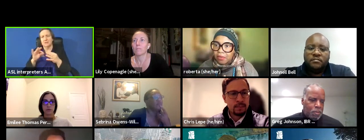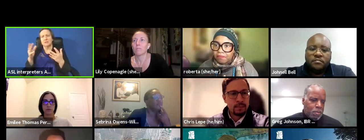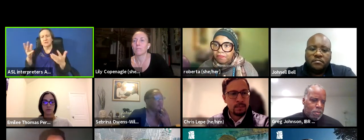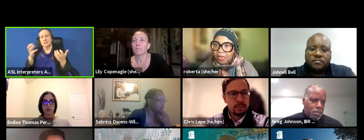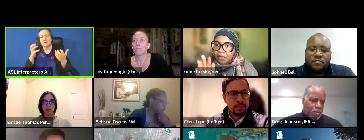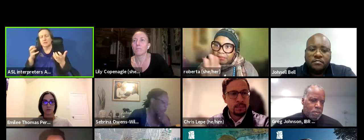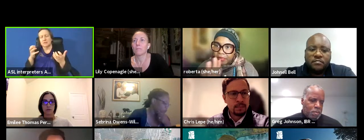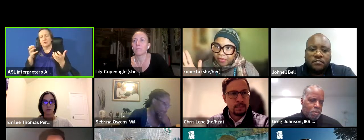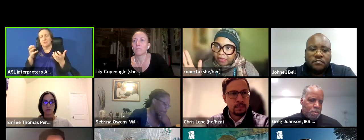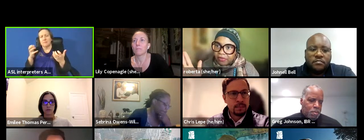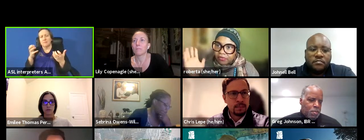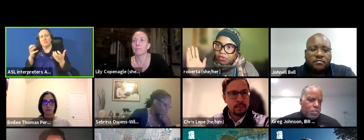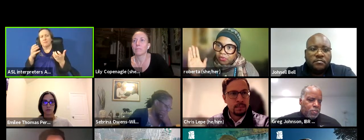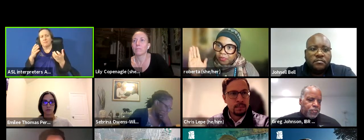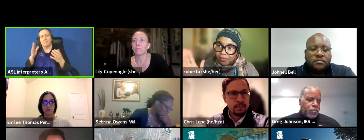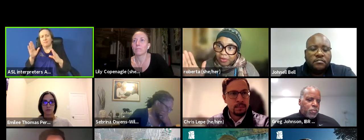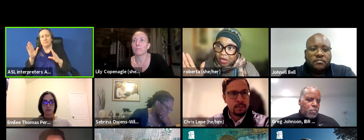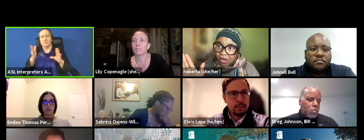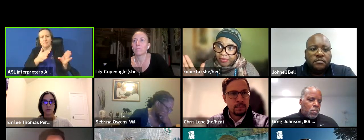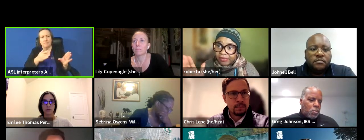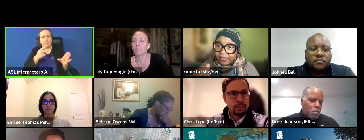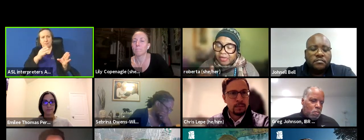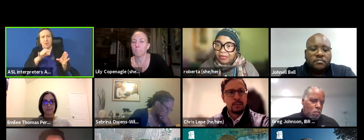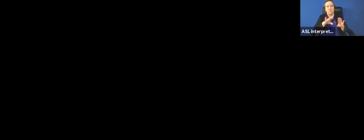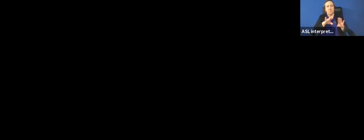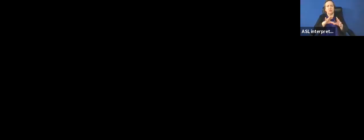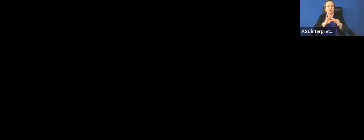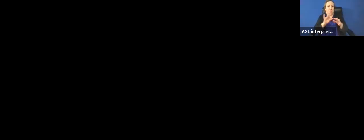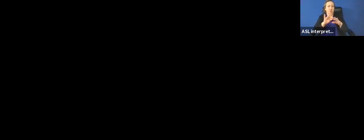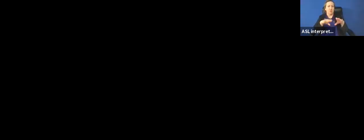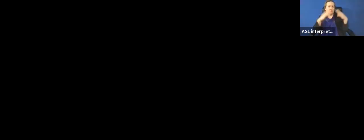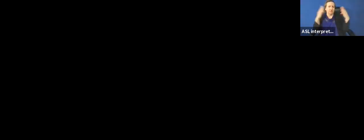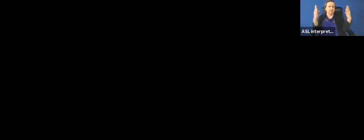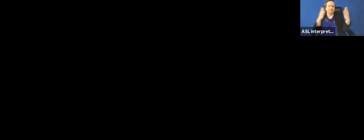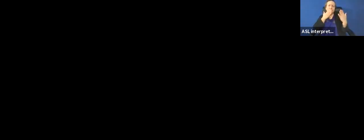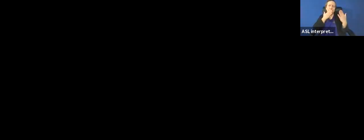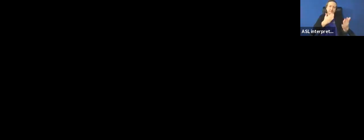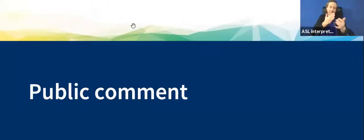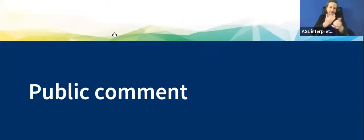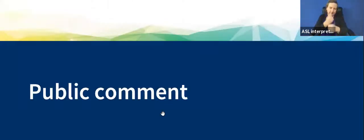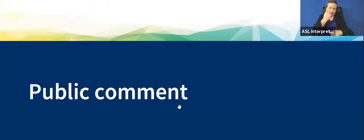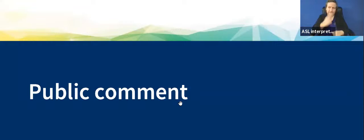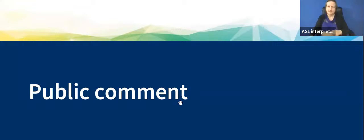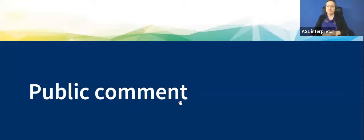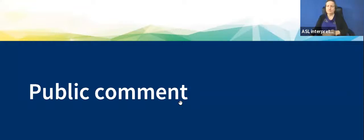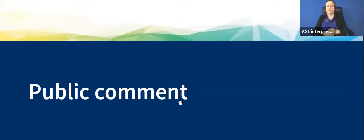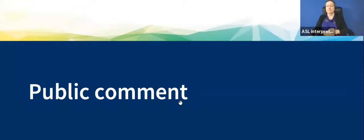to pivot to public comment, and thank you, everyone.